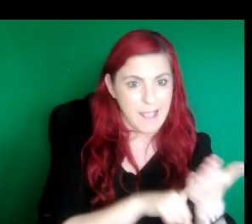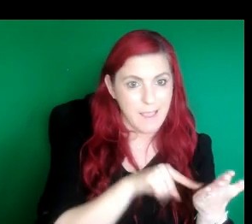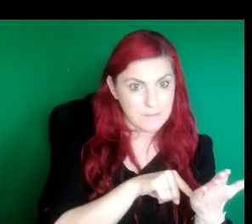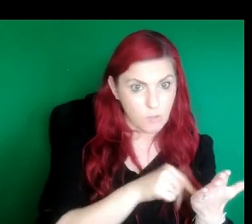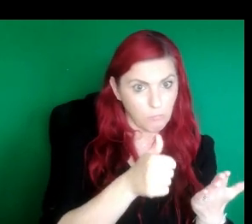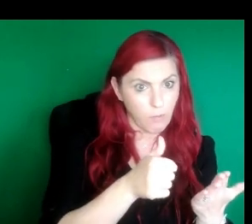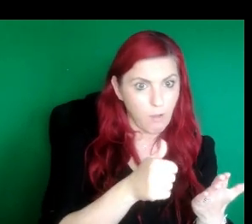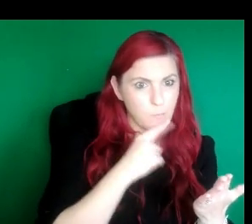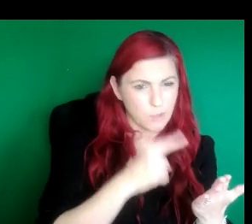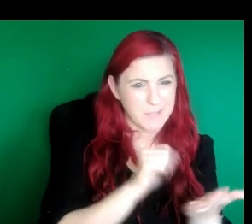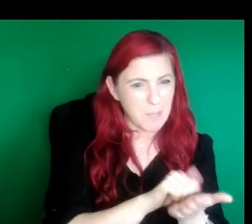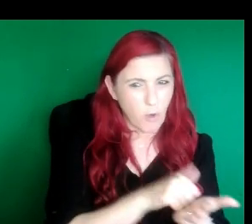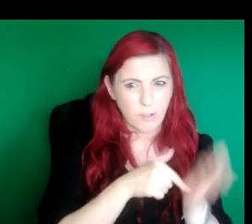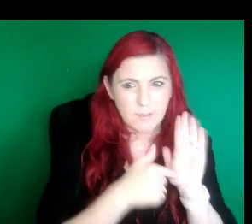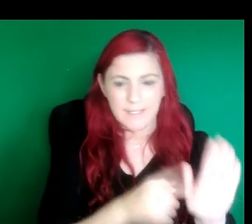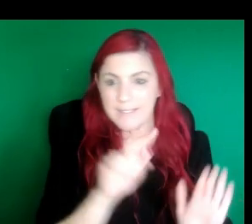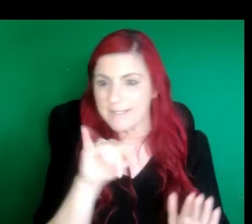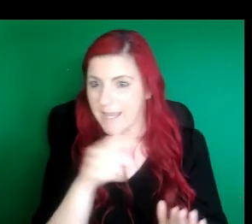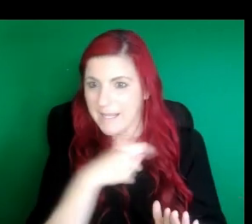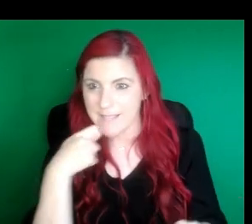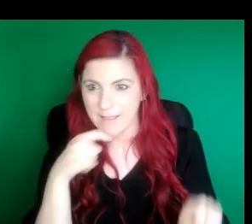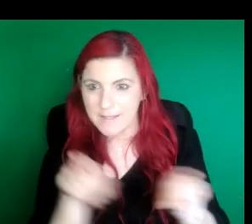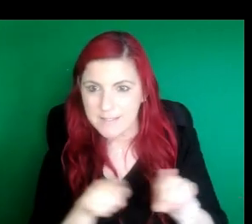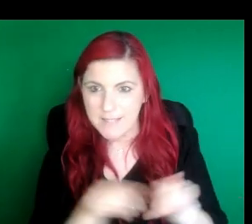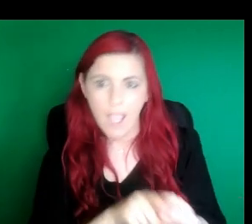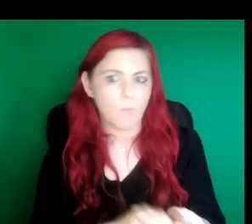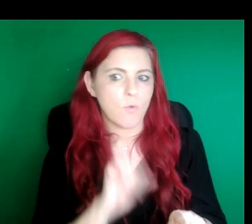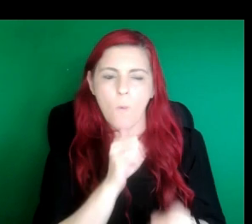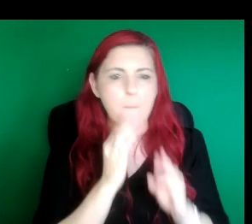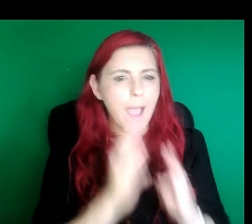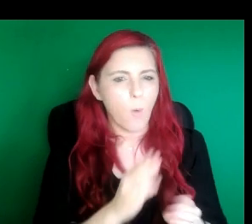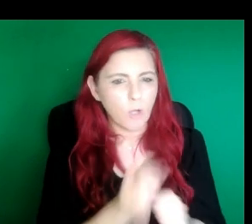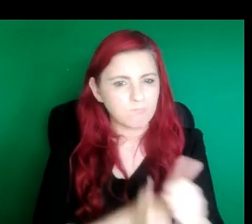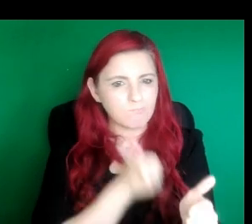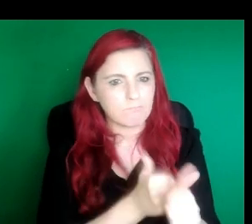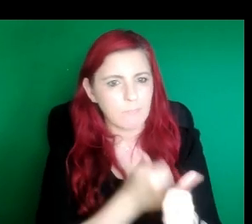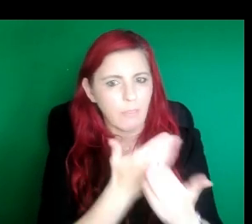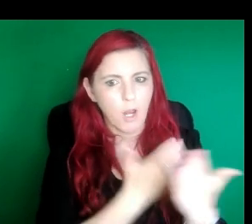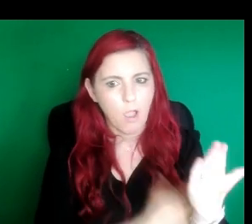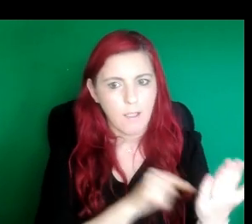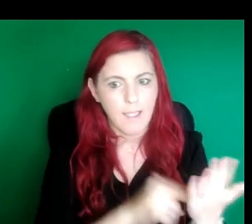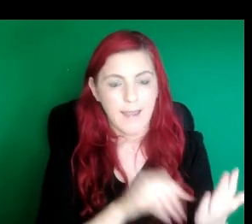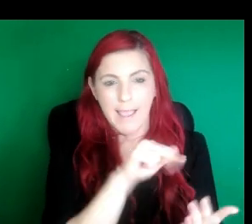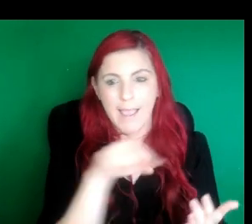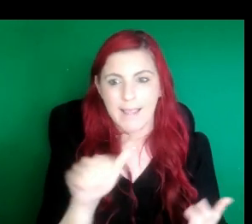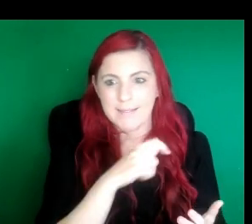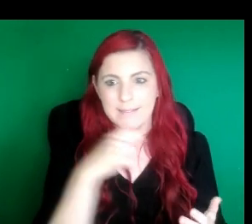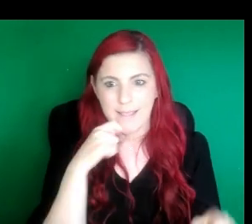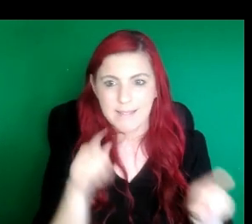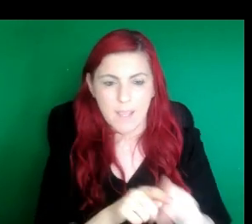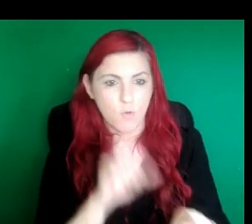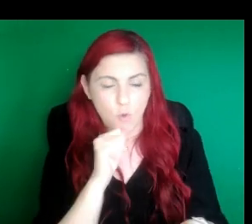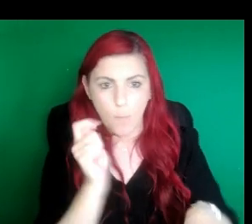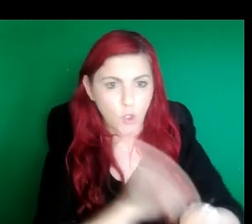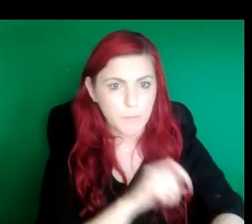on paper. And Tina sort of said the same. You know, there's no power behind the law. Anna also, there's no